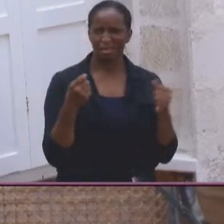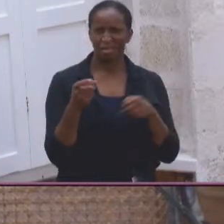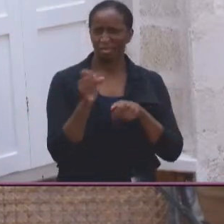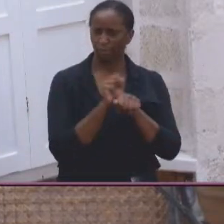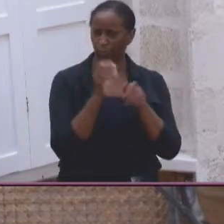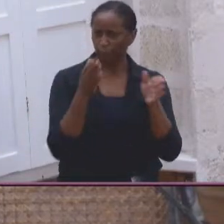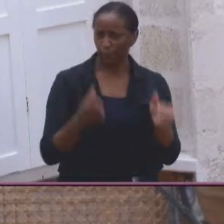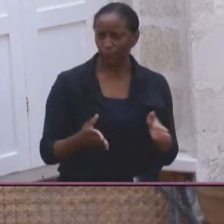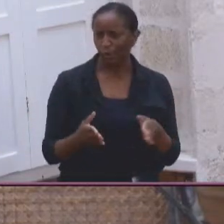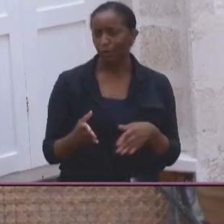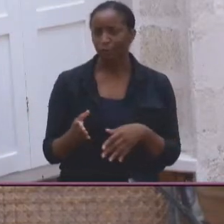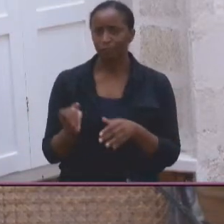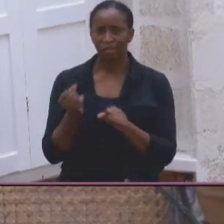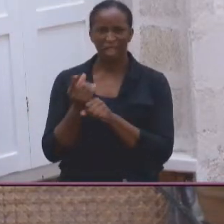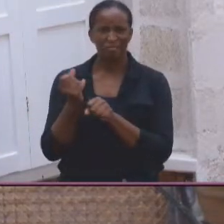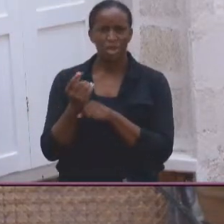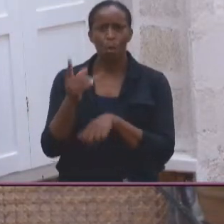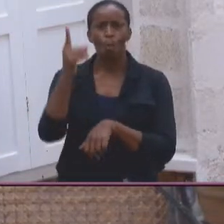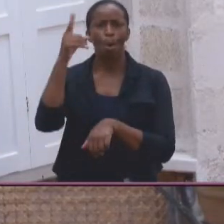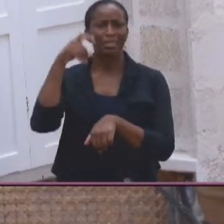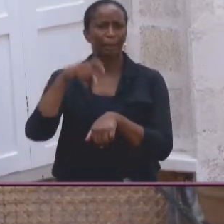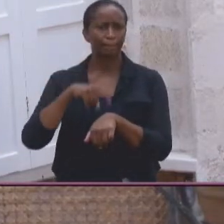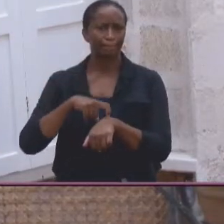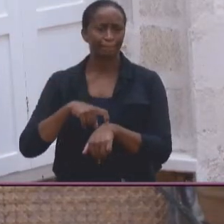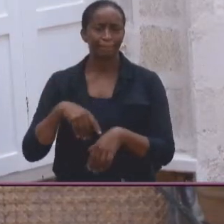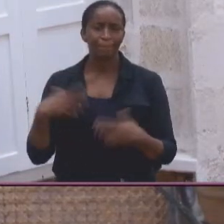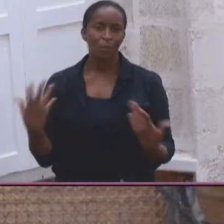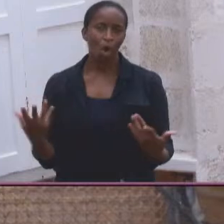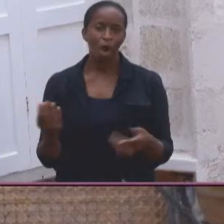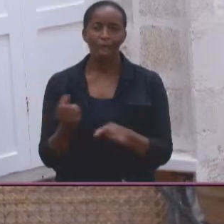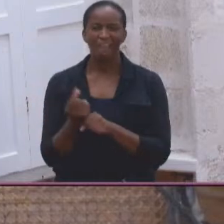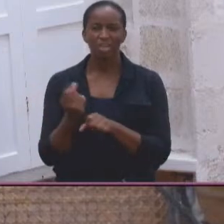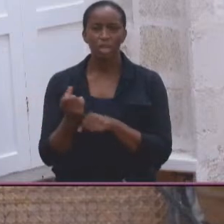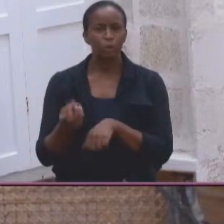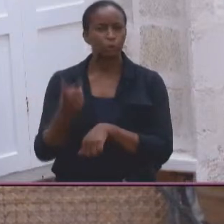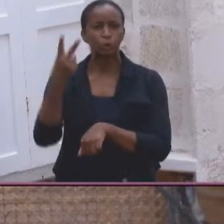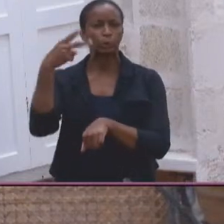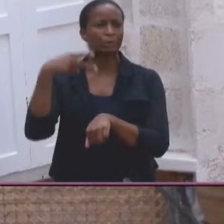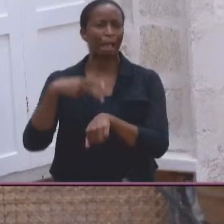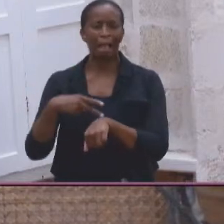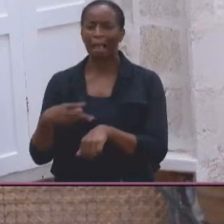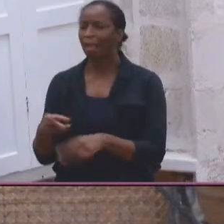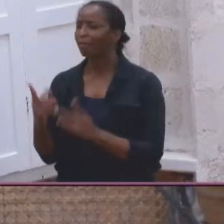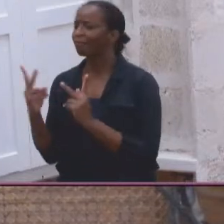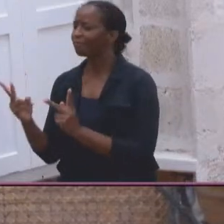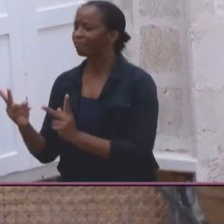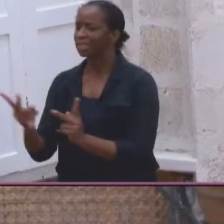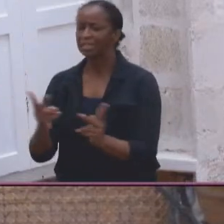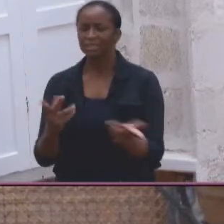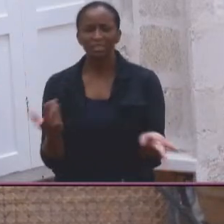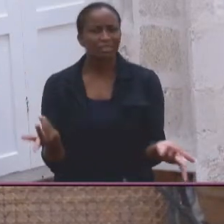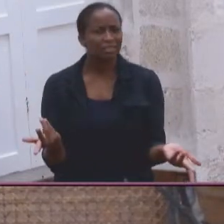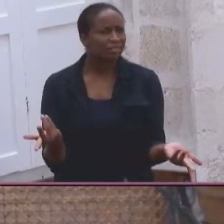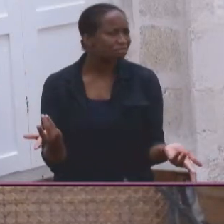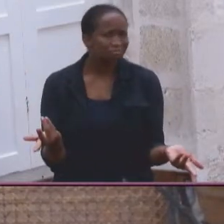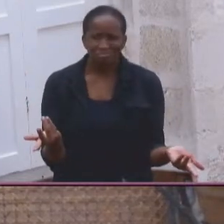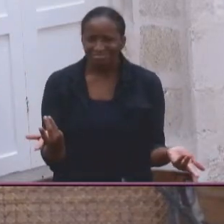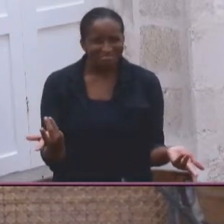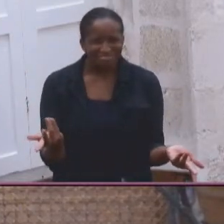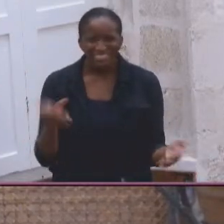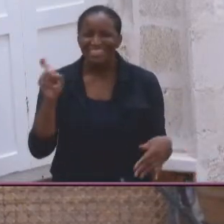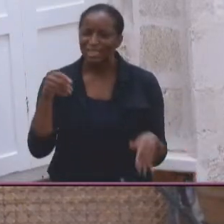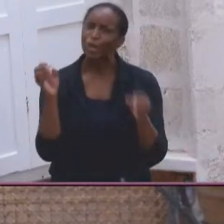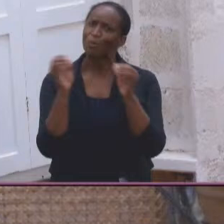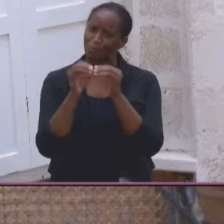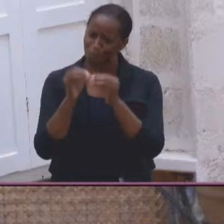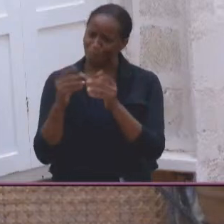believe that we are seeing this because the school term only opened yesterday. And